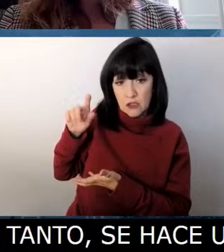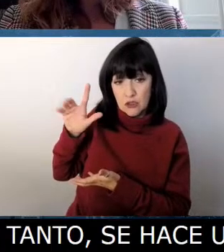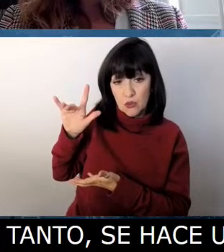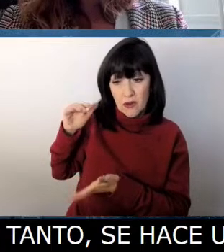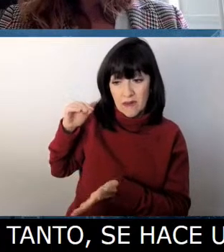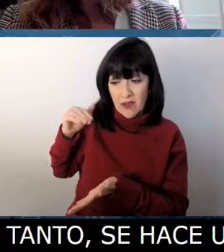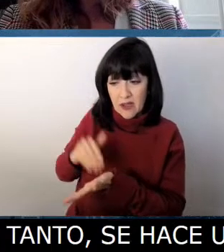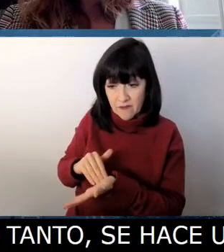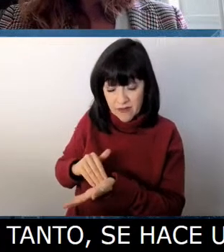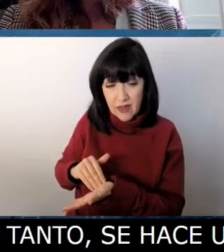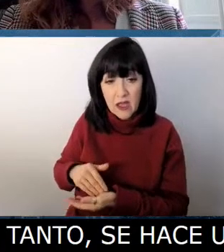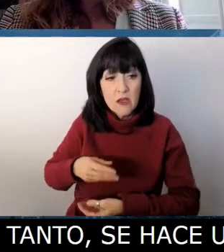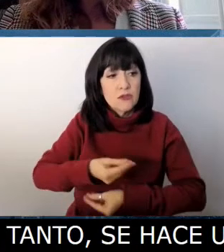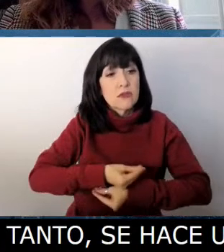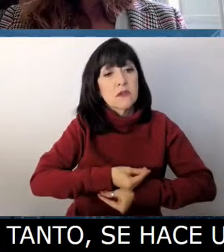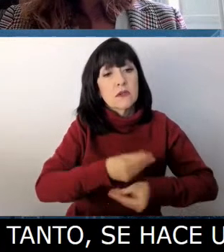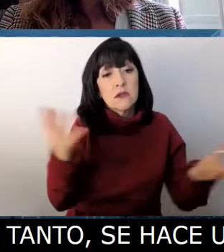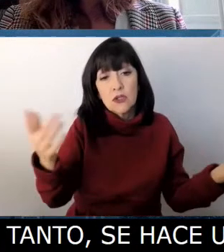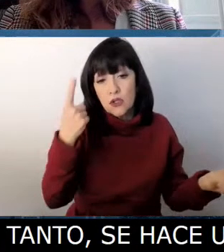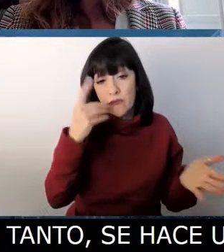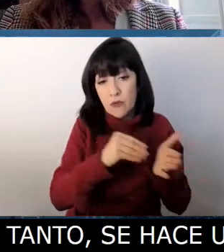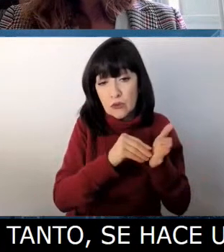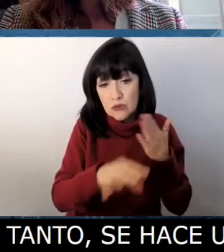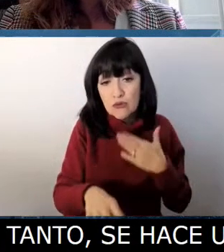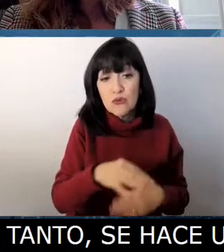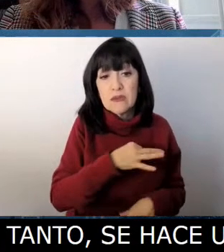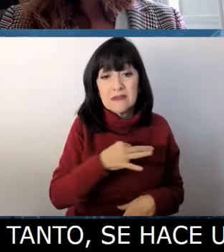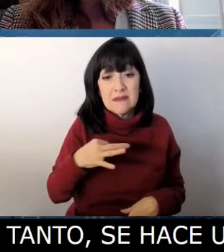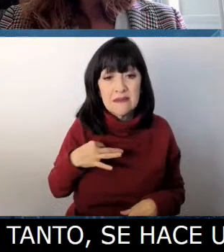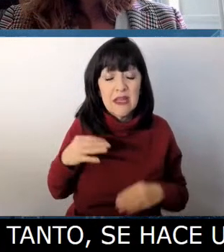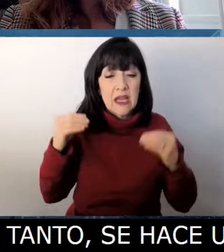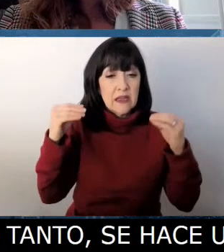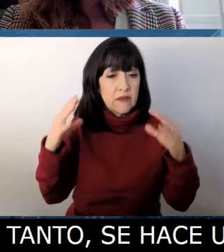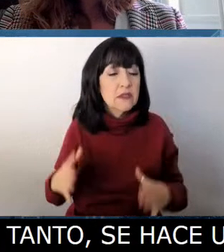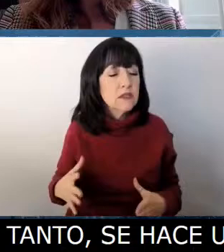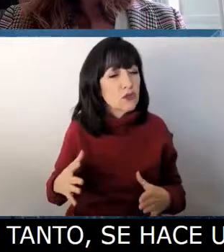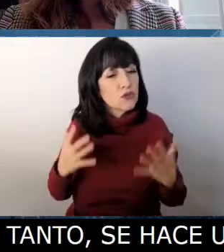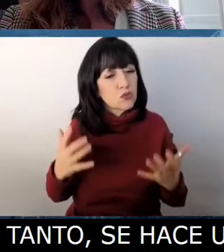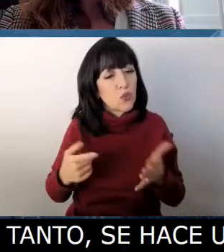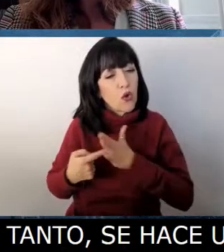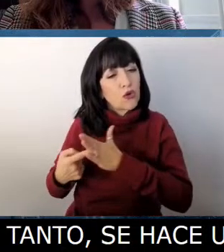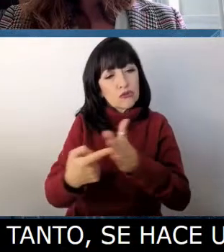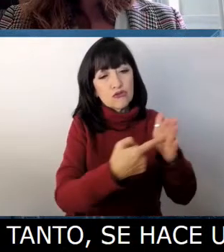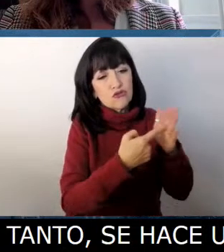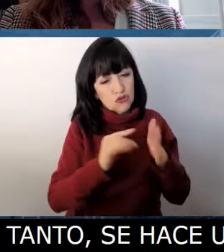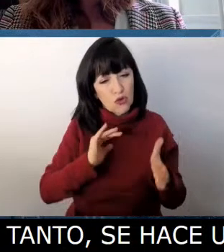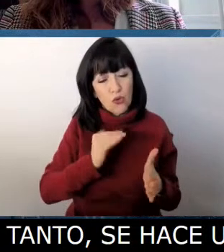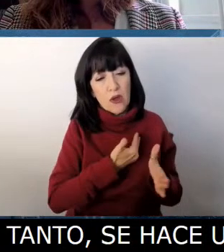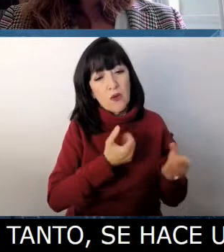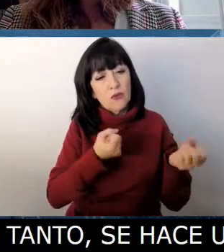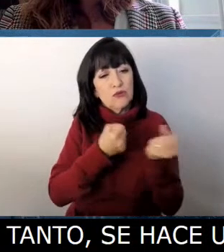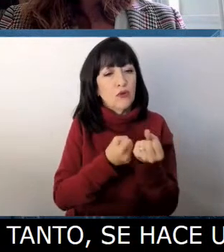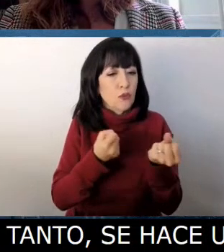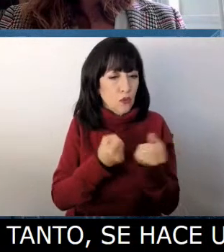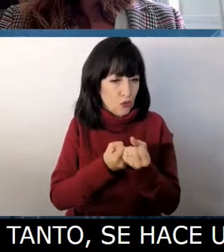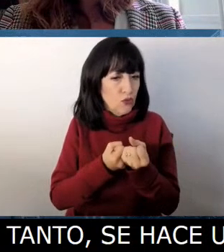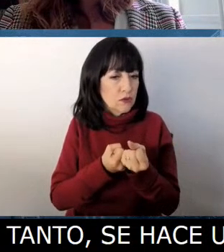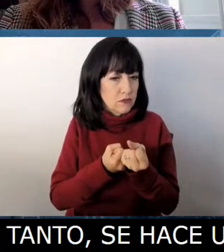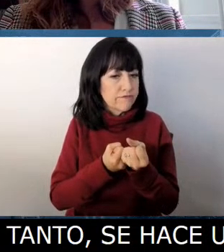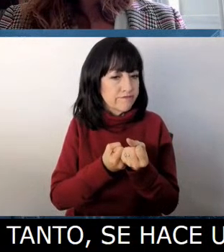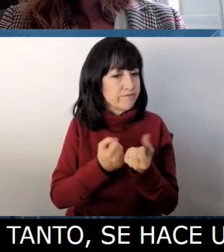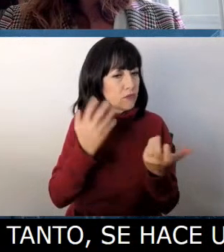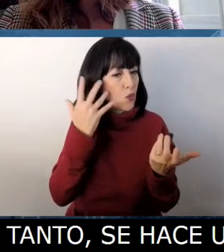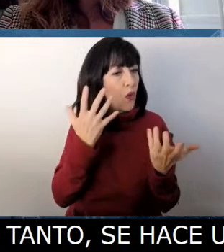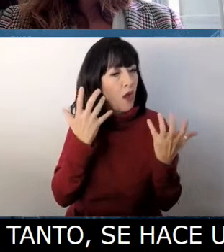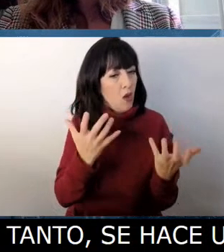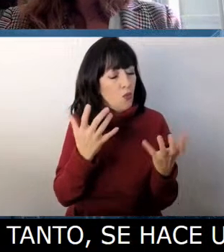staff and teachers would be a way to show our support for keeping children in